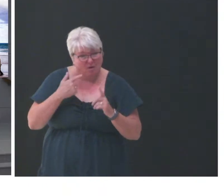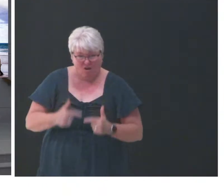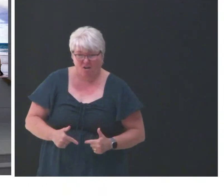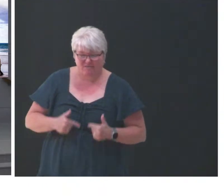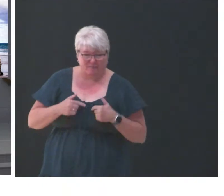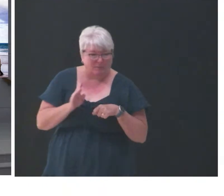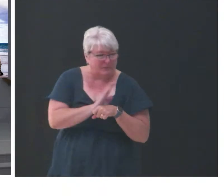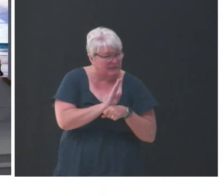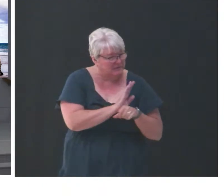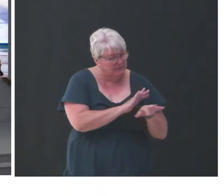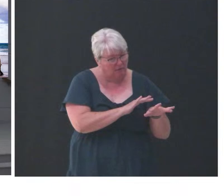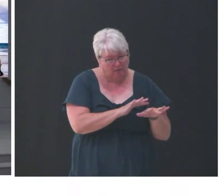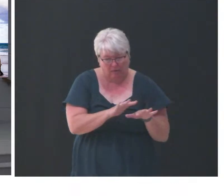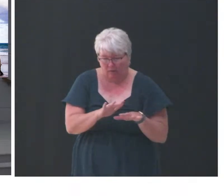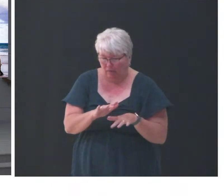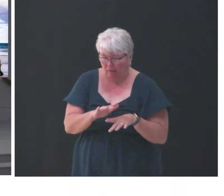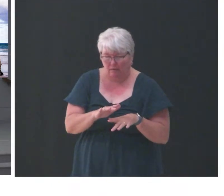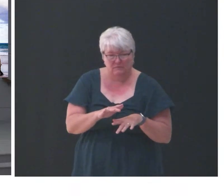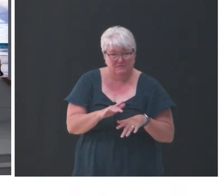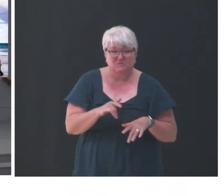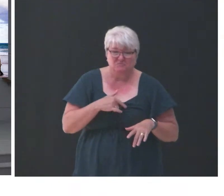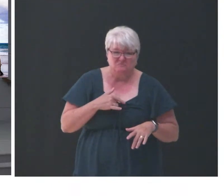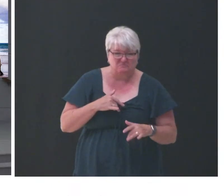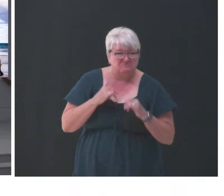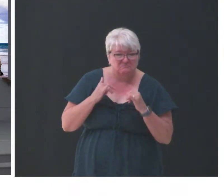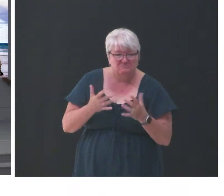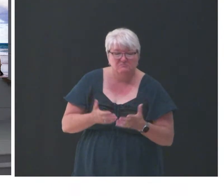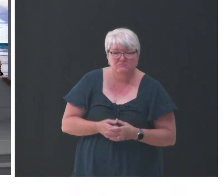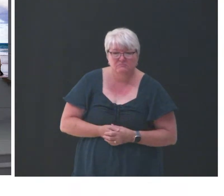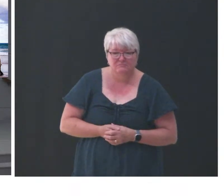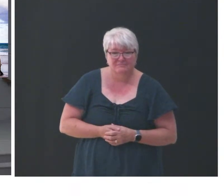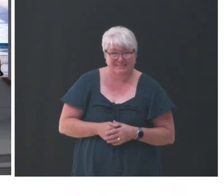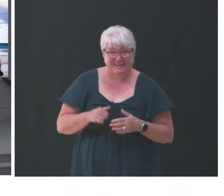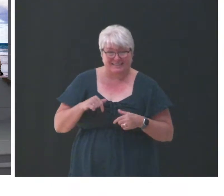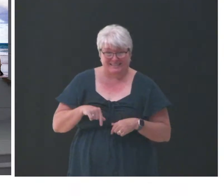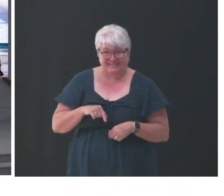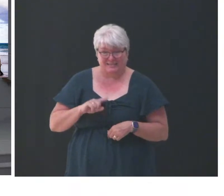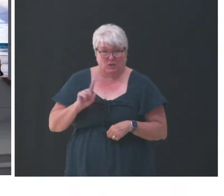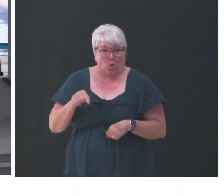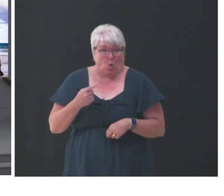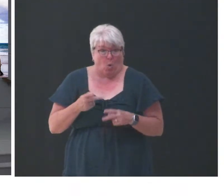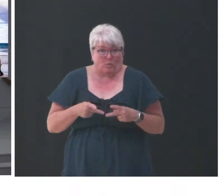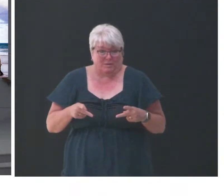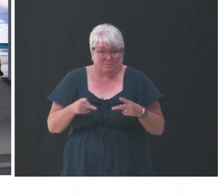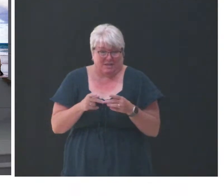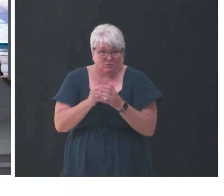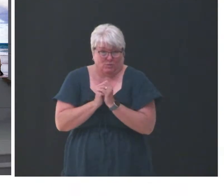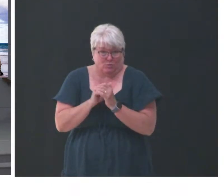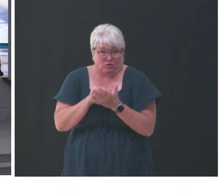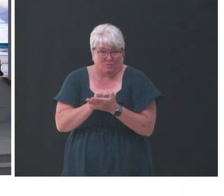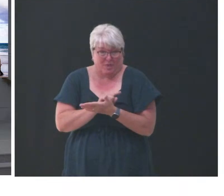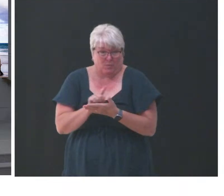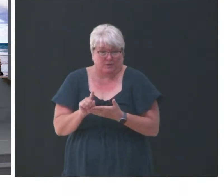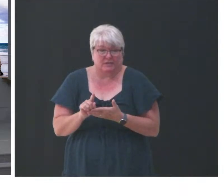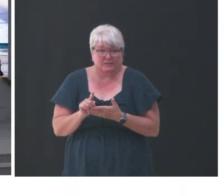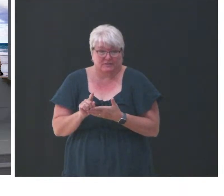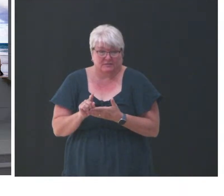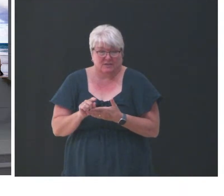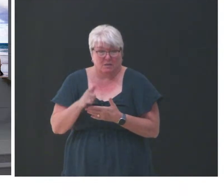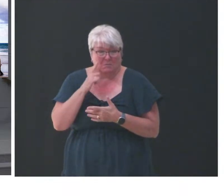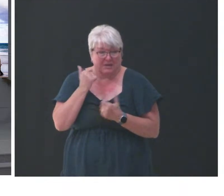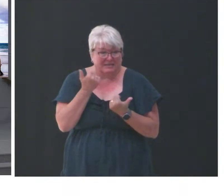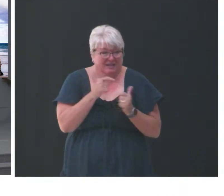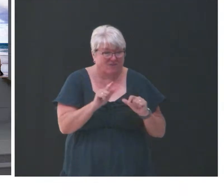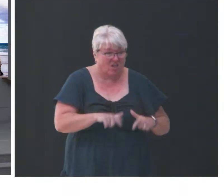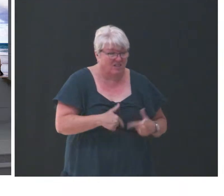get busy. I've been there. And this is the only place we worship during the week, because